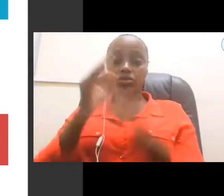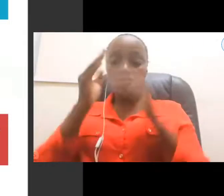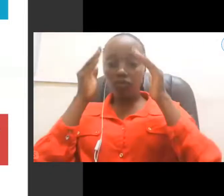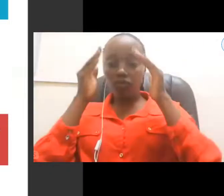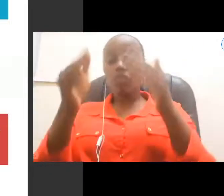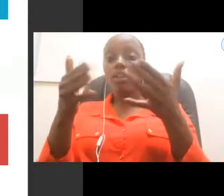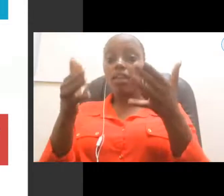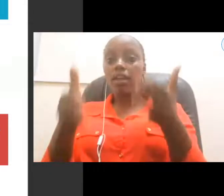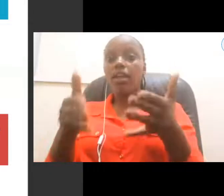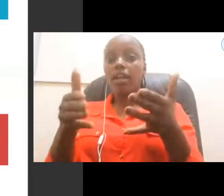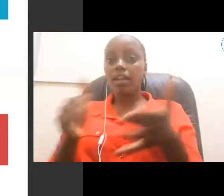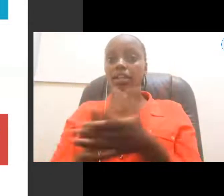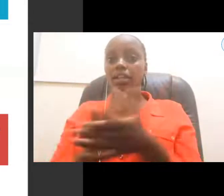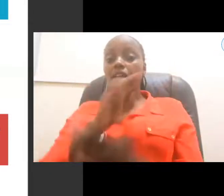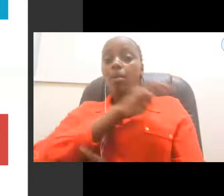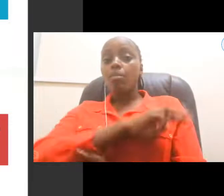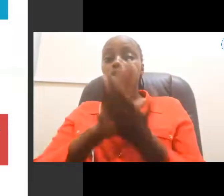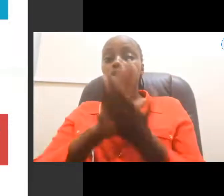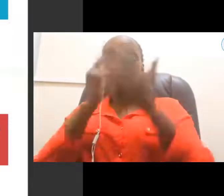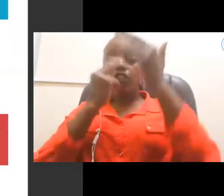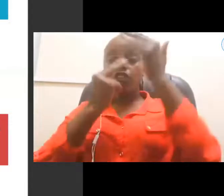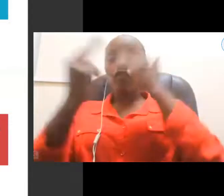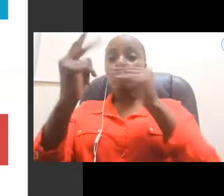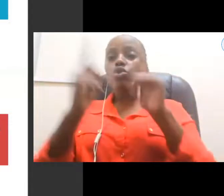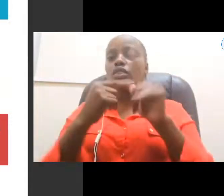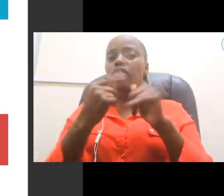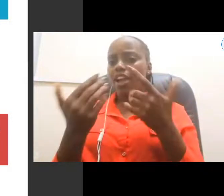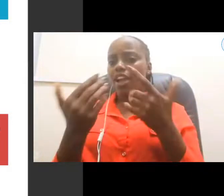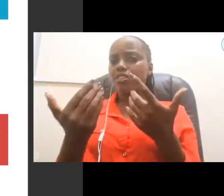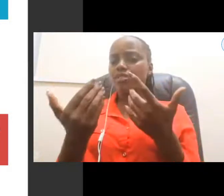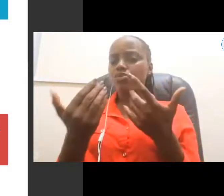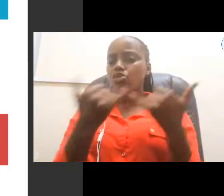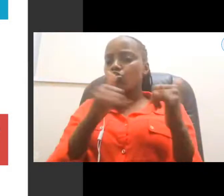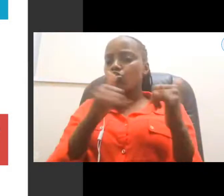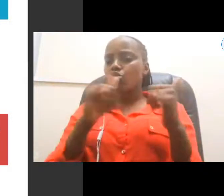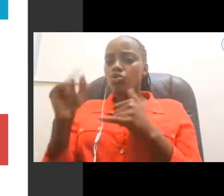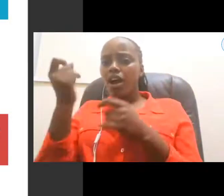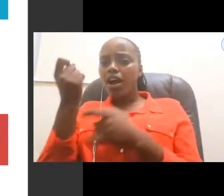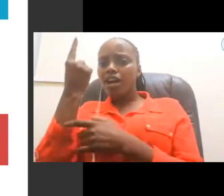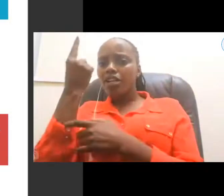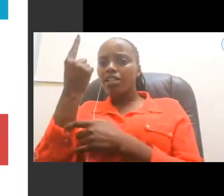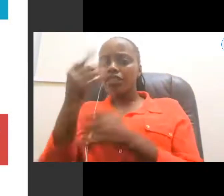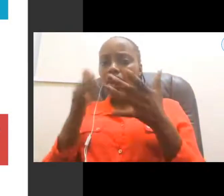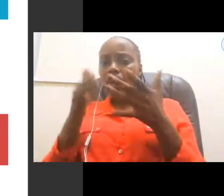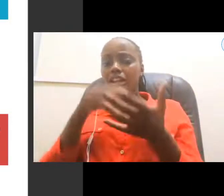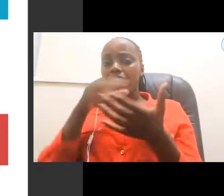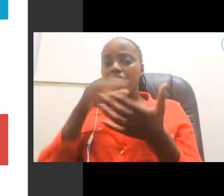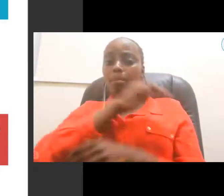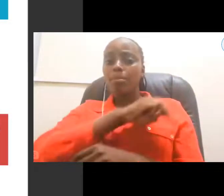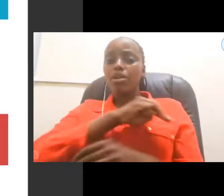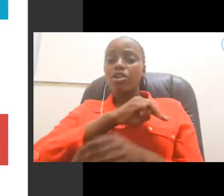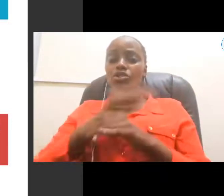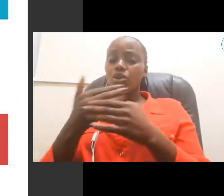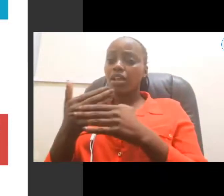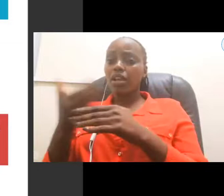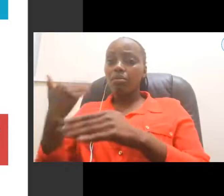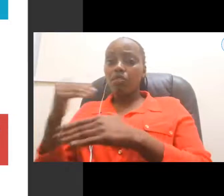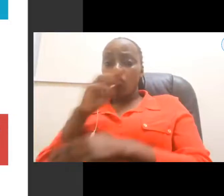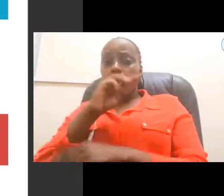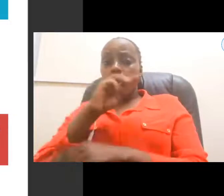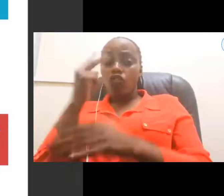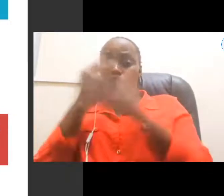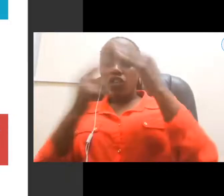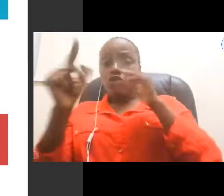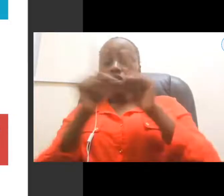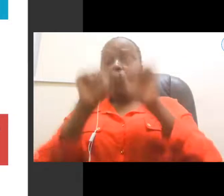mission and ask ourselves, is our current vision and mission still relevant in view of the emerging issues, in